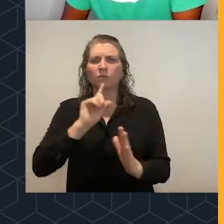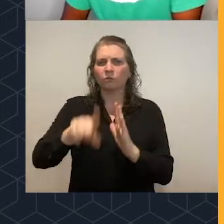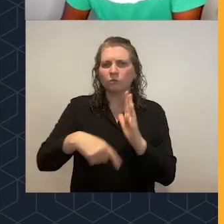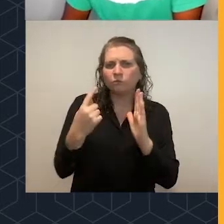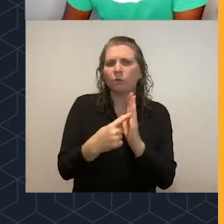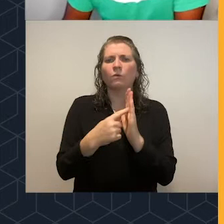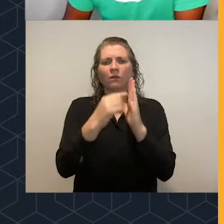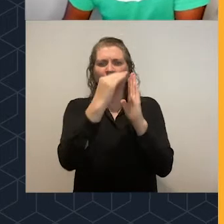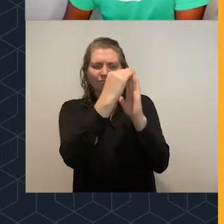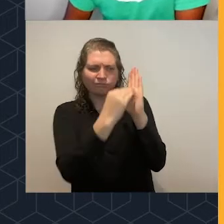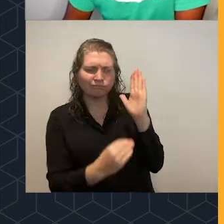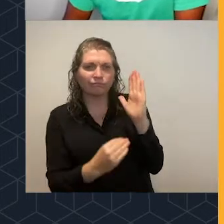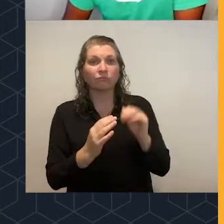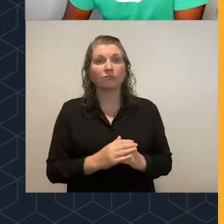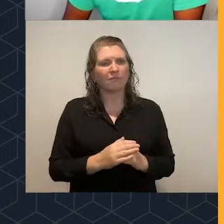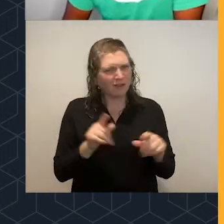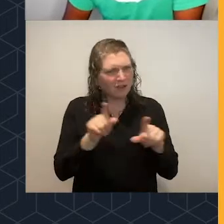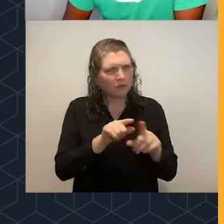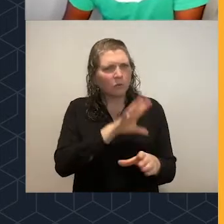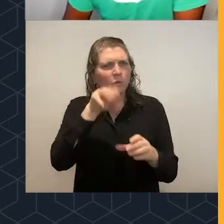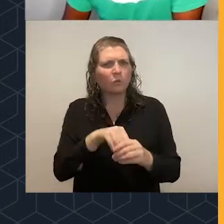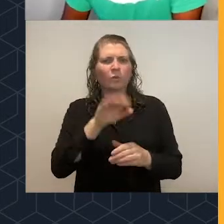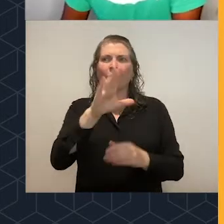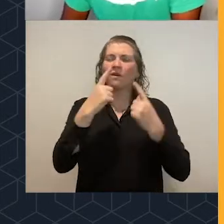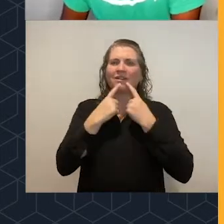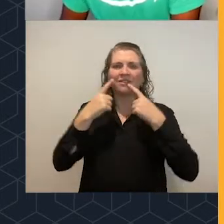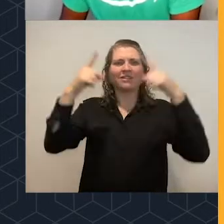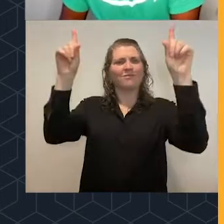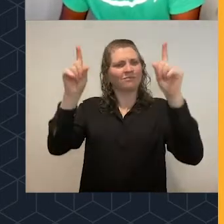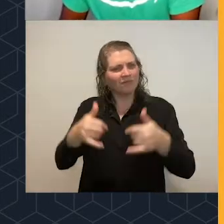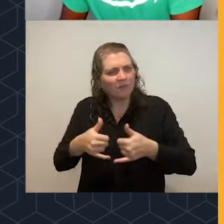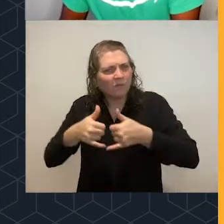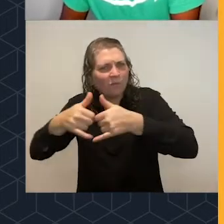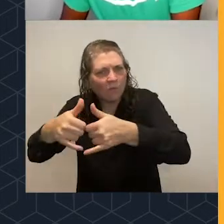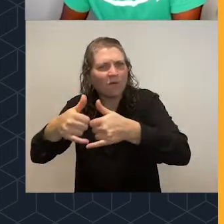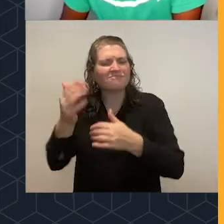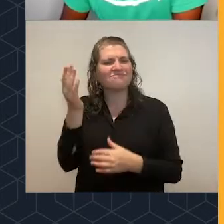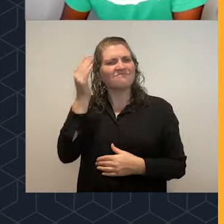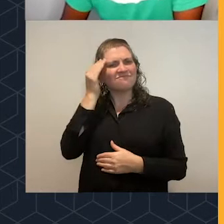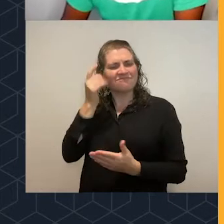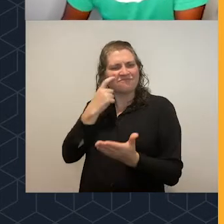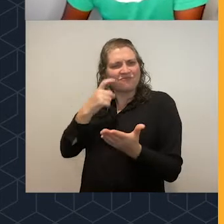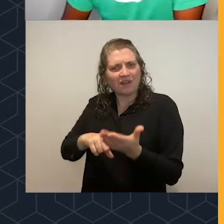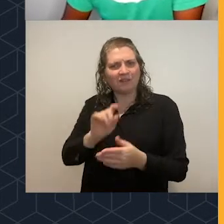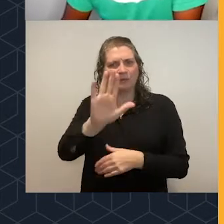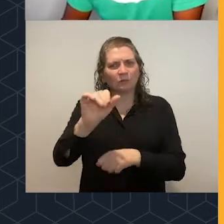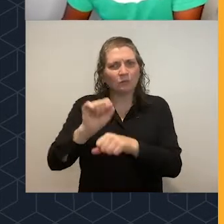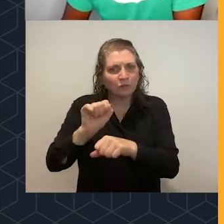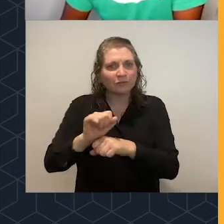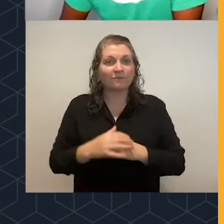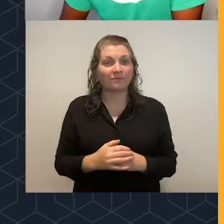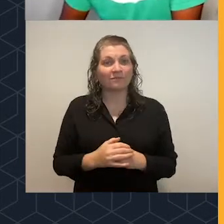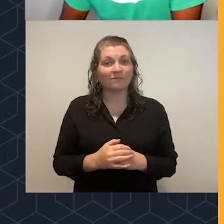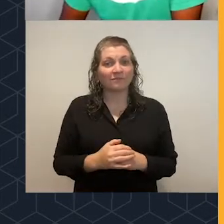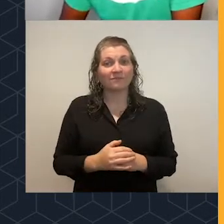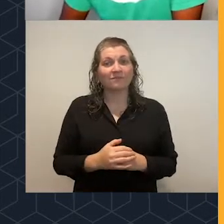interest. And then you want to describe your accomplishments, not necessarily your responsibilities. And so oftentimes when I look at a resume,